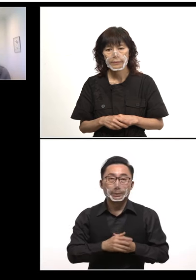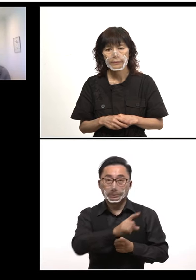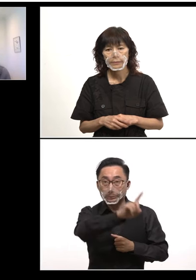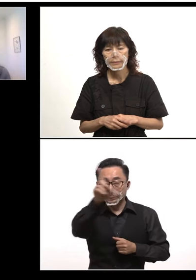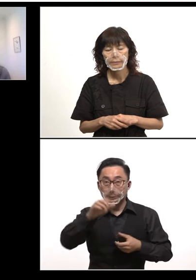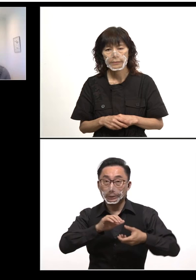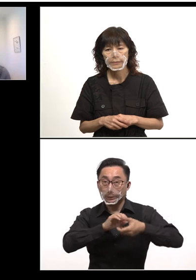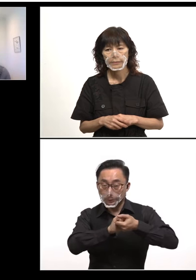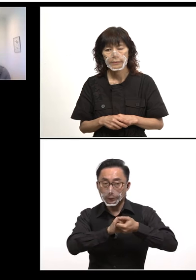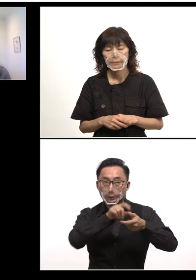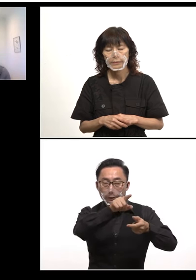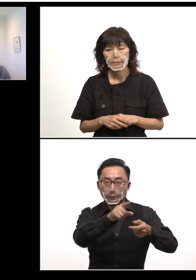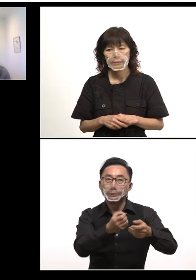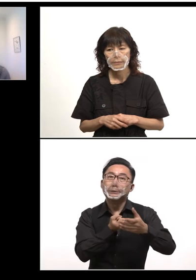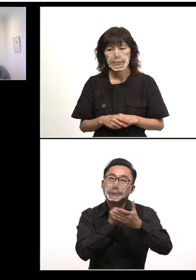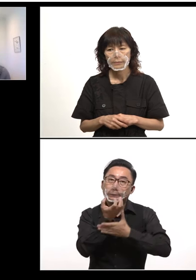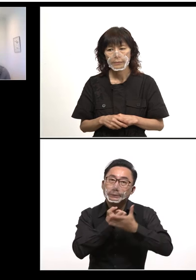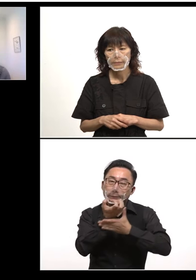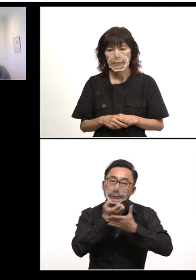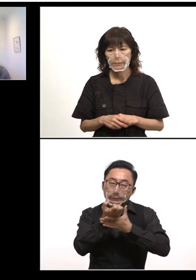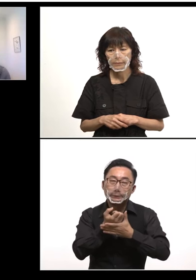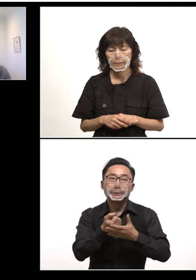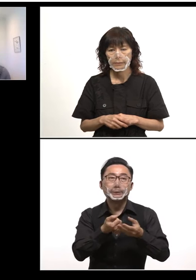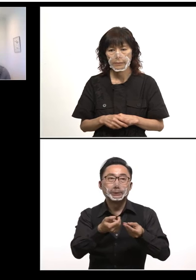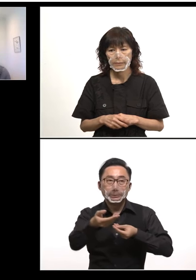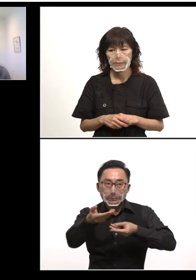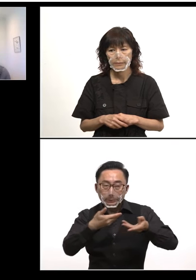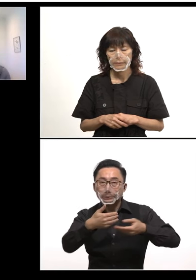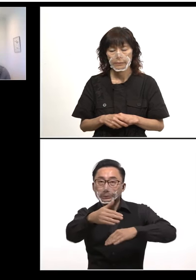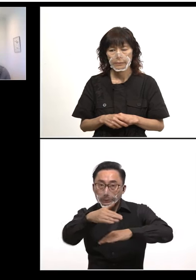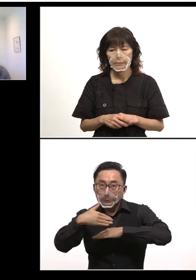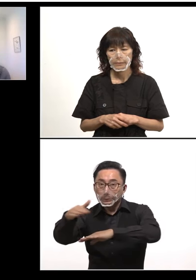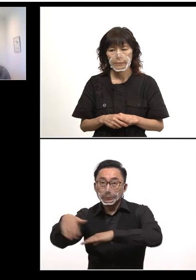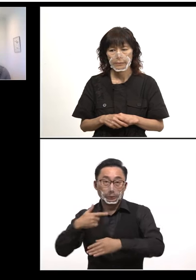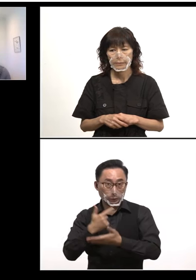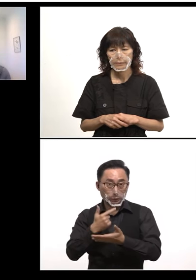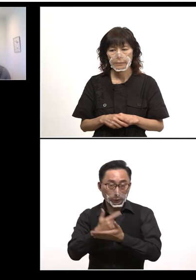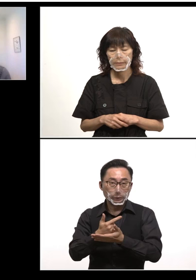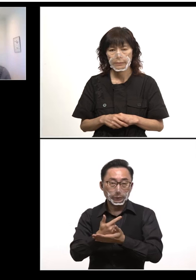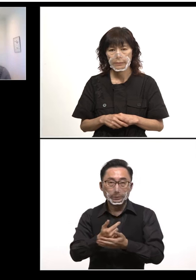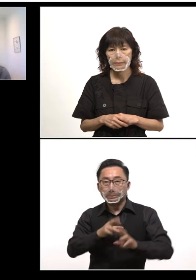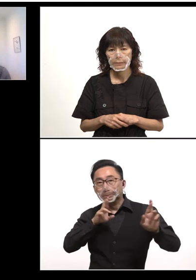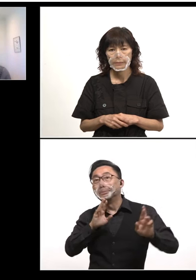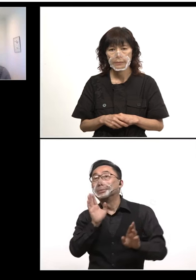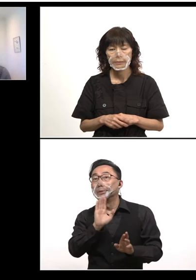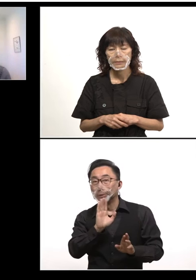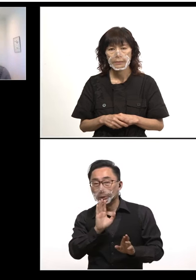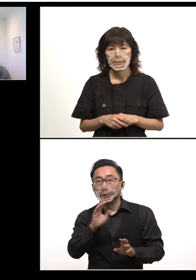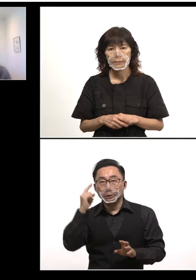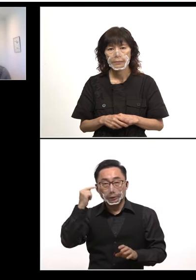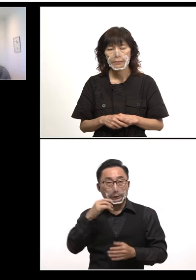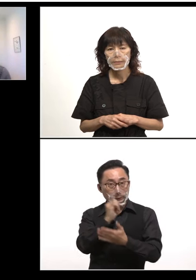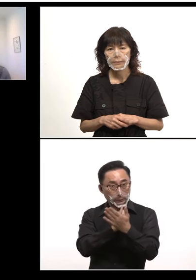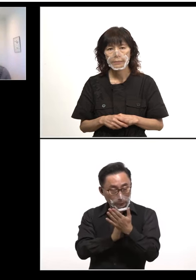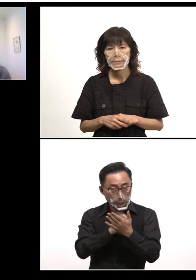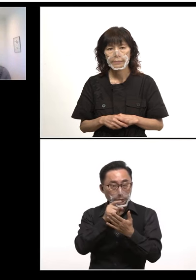to really sort of empower them in order to have the creative control and the creative direction. And I think creative leadership, you